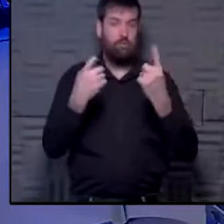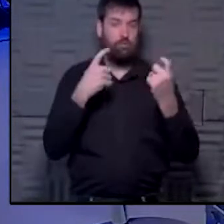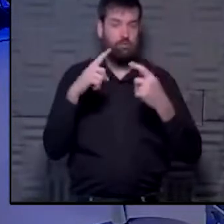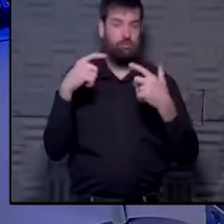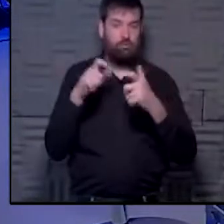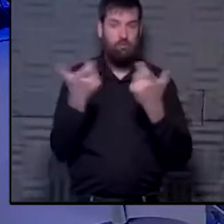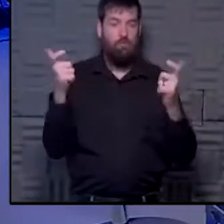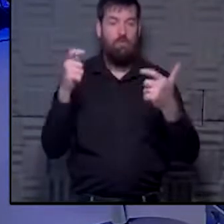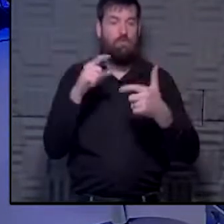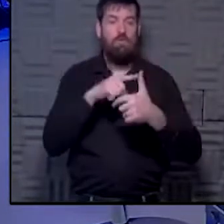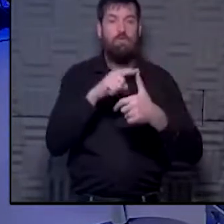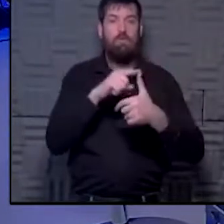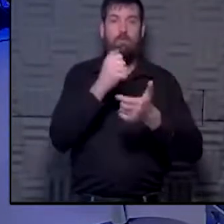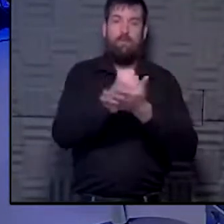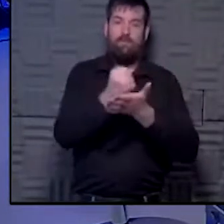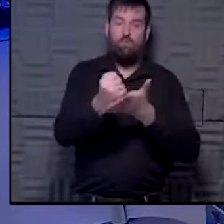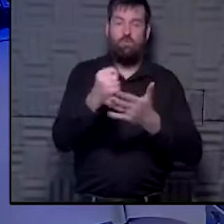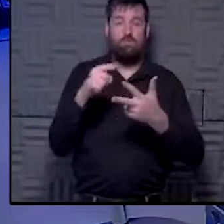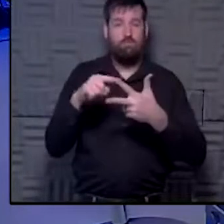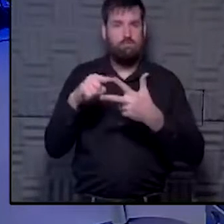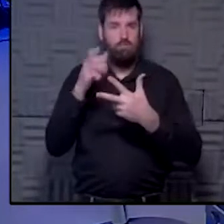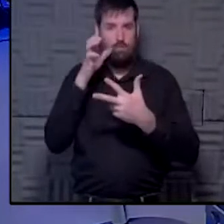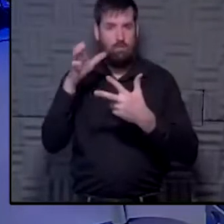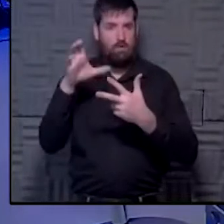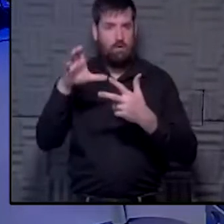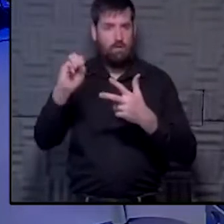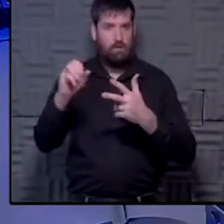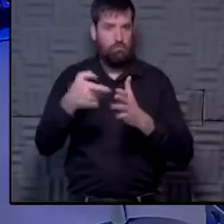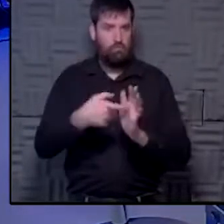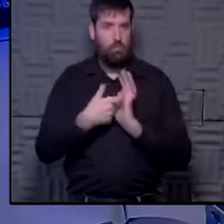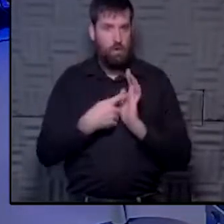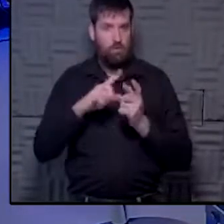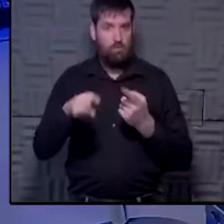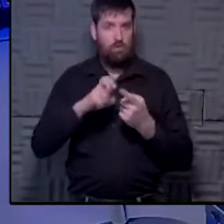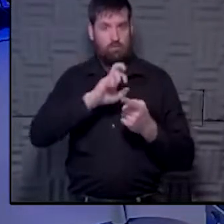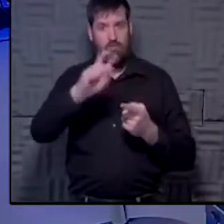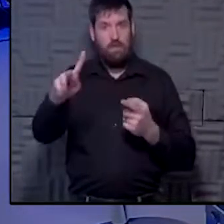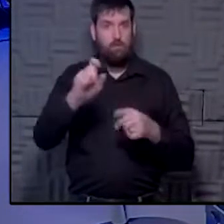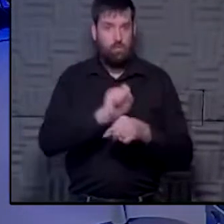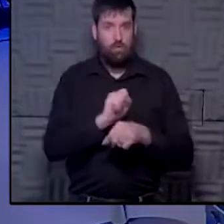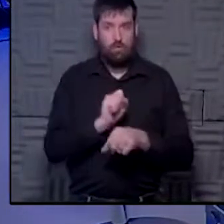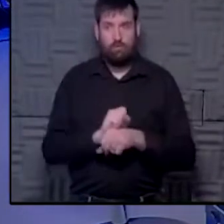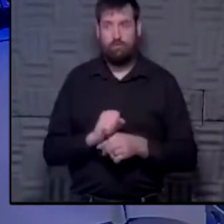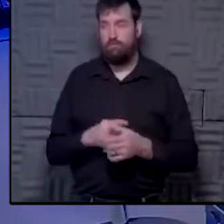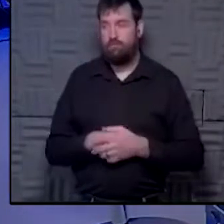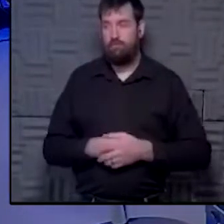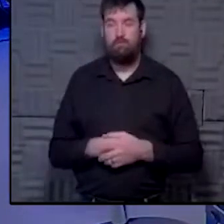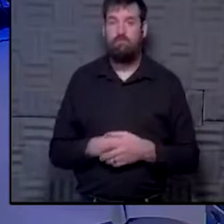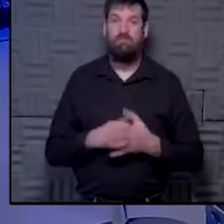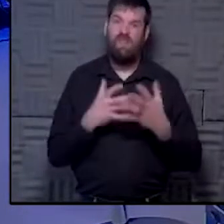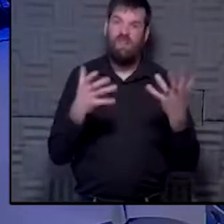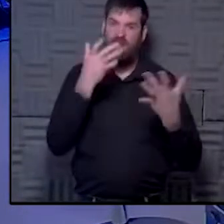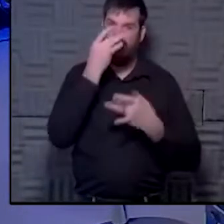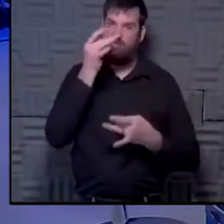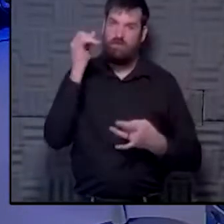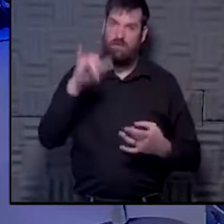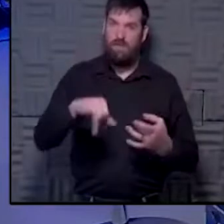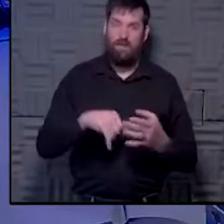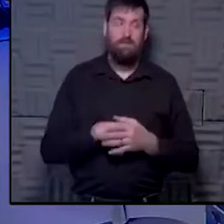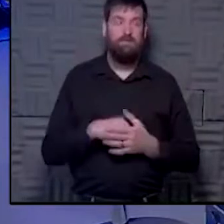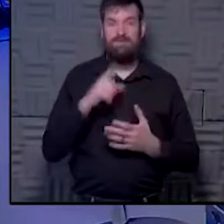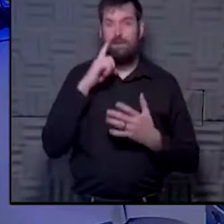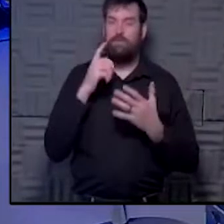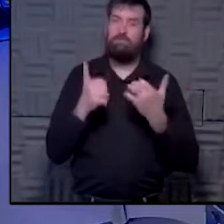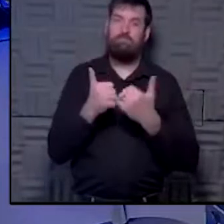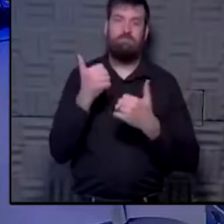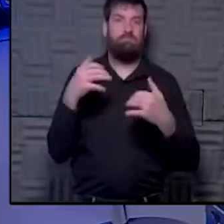the passports and will companies require it when you go back to work. So that's a lot of interested in that. And I think that was the key.